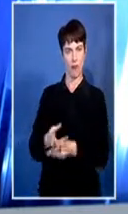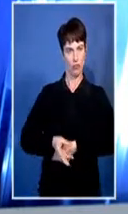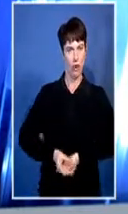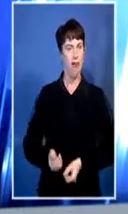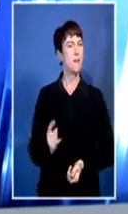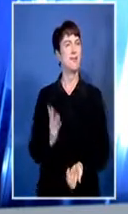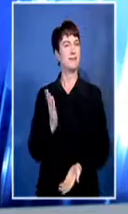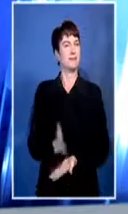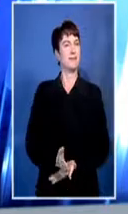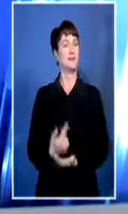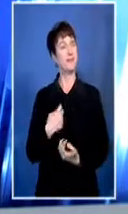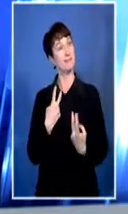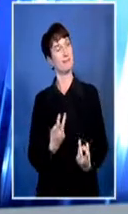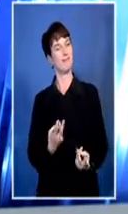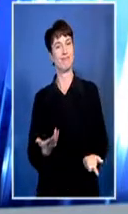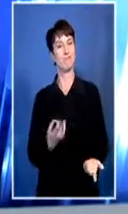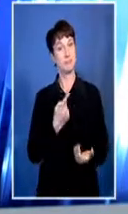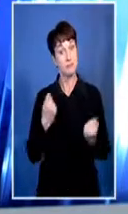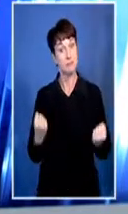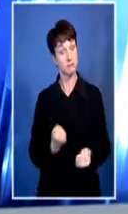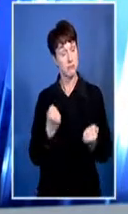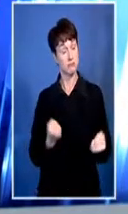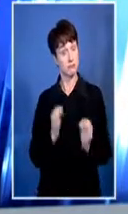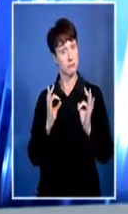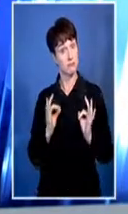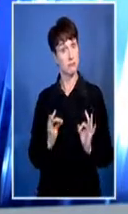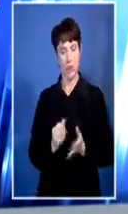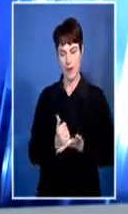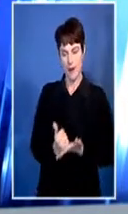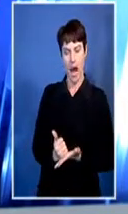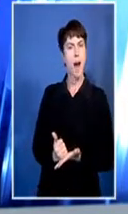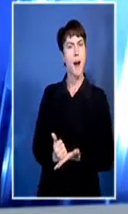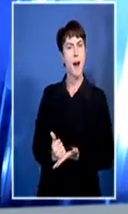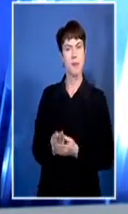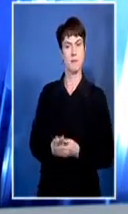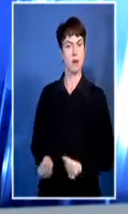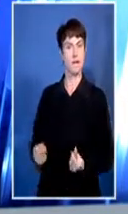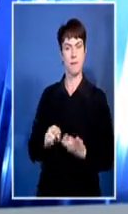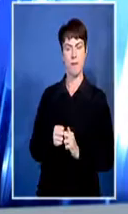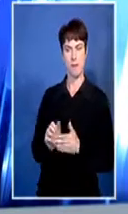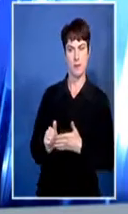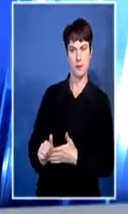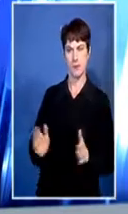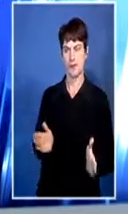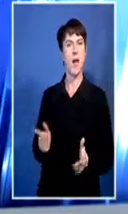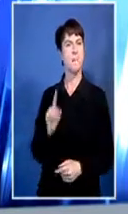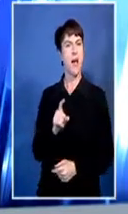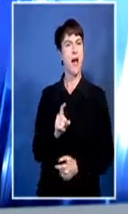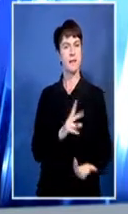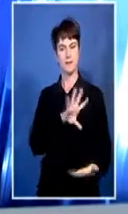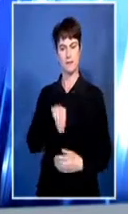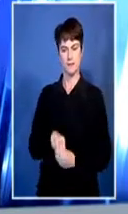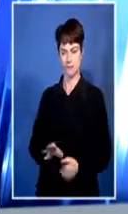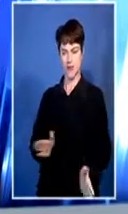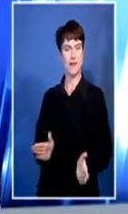they haven't really, I think, made sufficient attempt to broker an Egyptian-led solution, but to be the mediator in such a